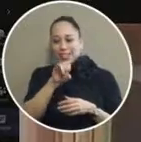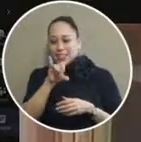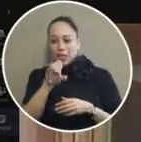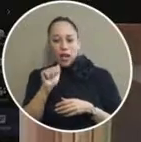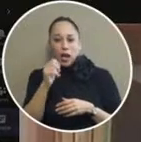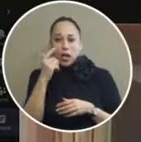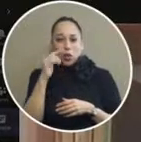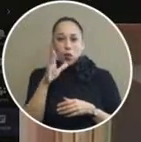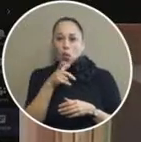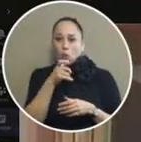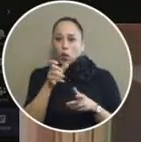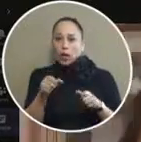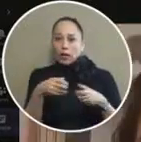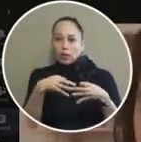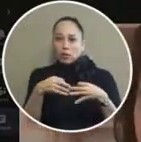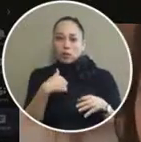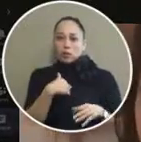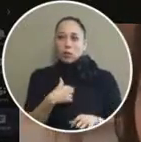that.